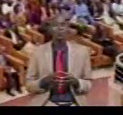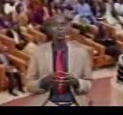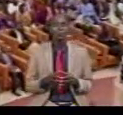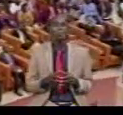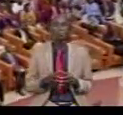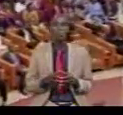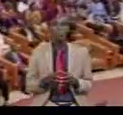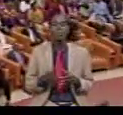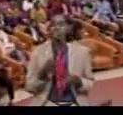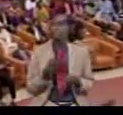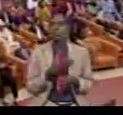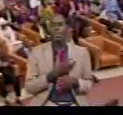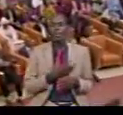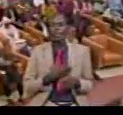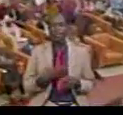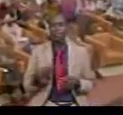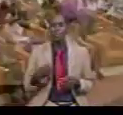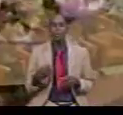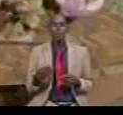And when I call him Father,